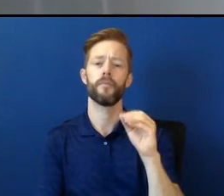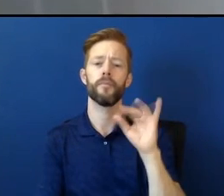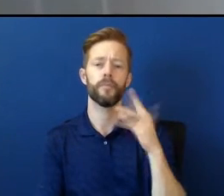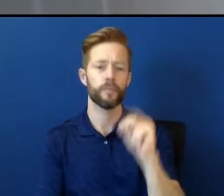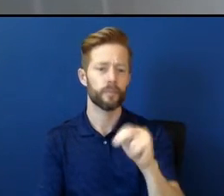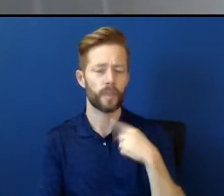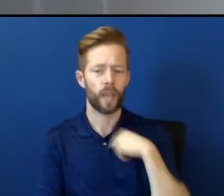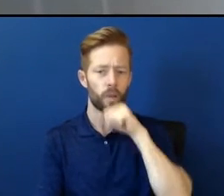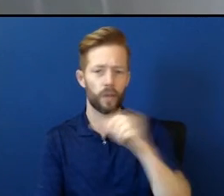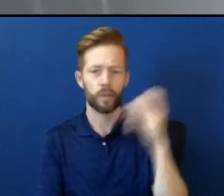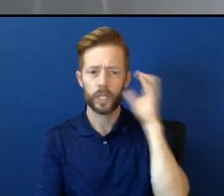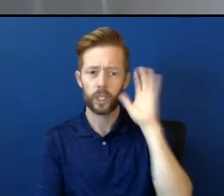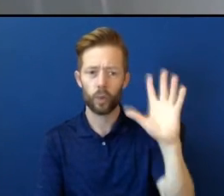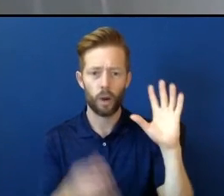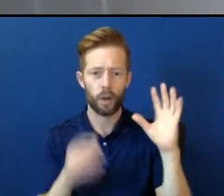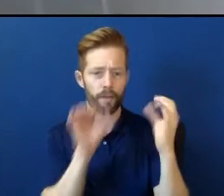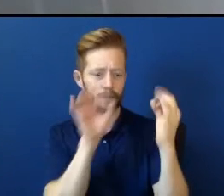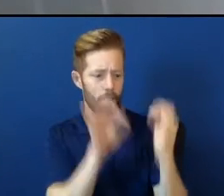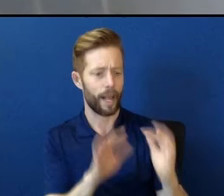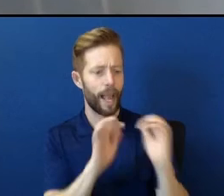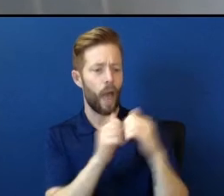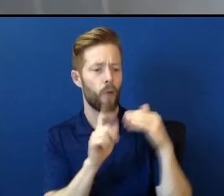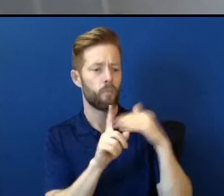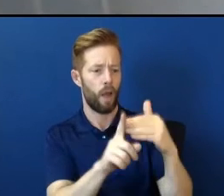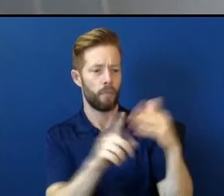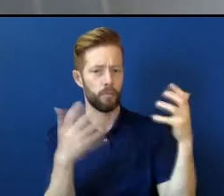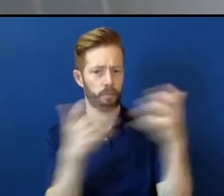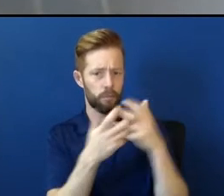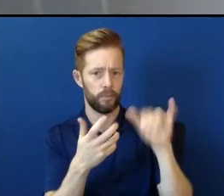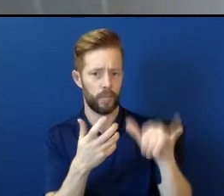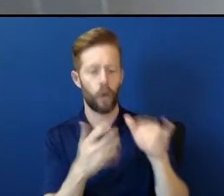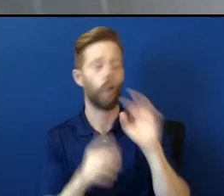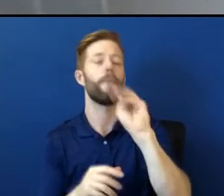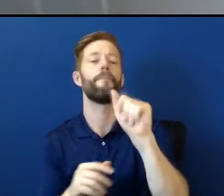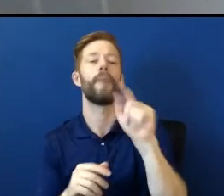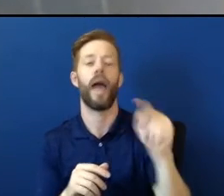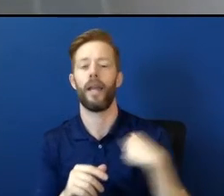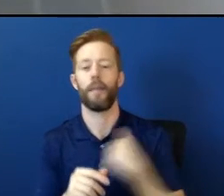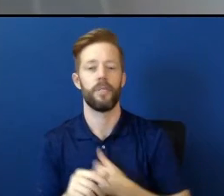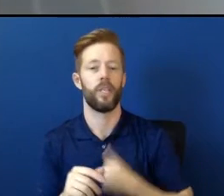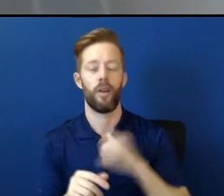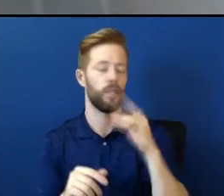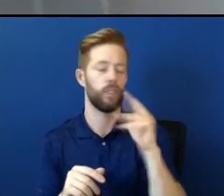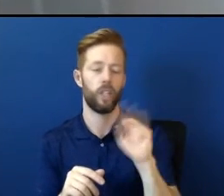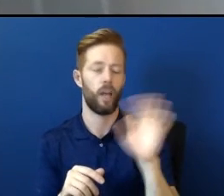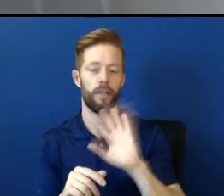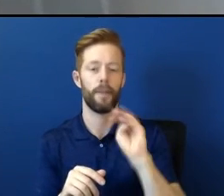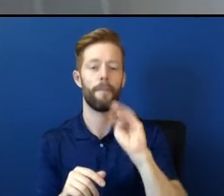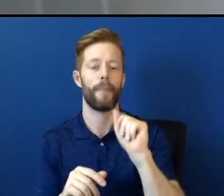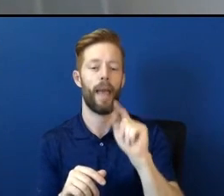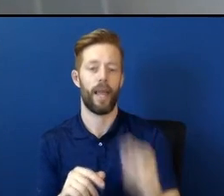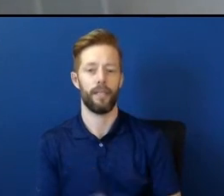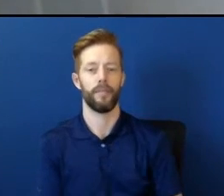I would love to hear your feedbacks about how prompts fit into these techniques. Or Matt, I'm sorry.